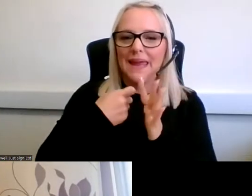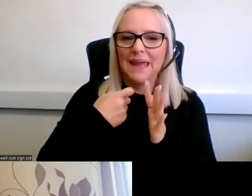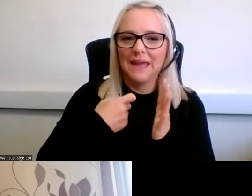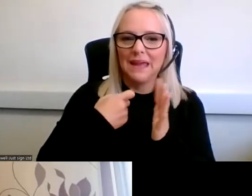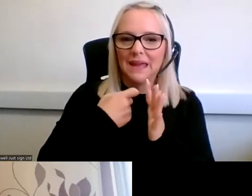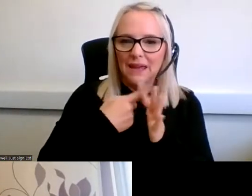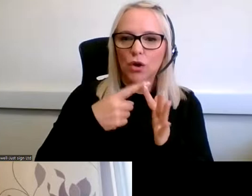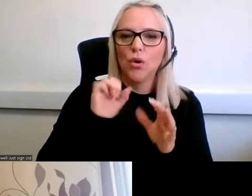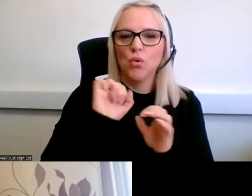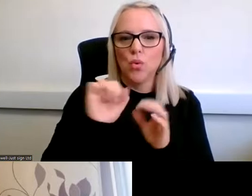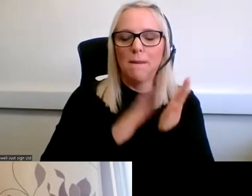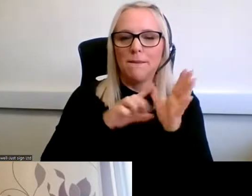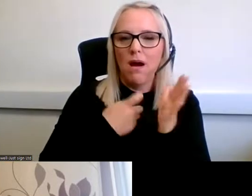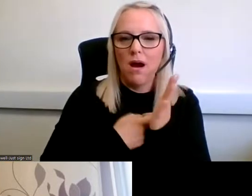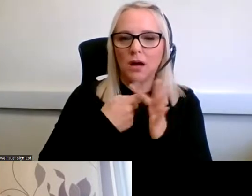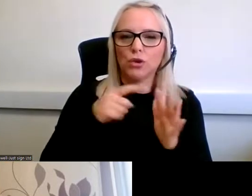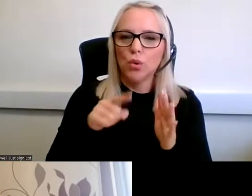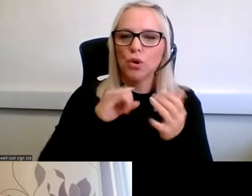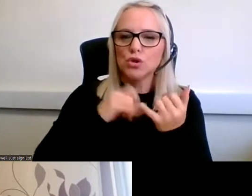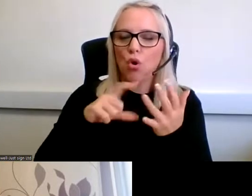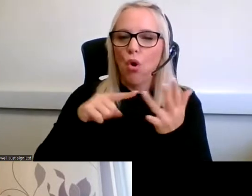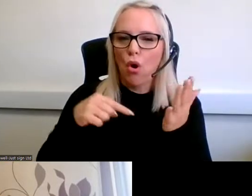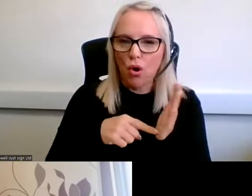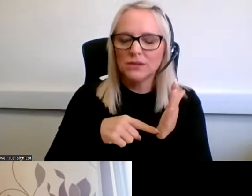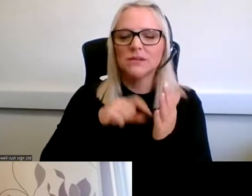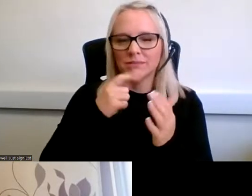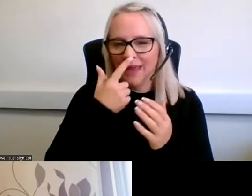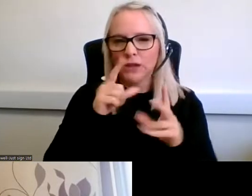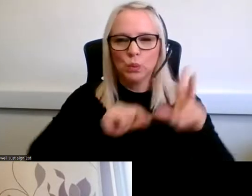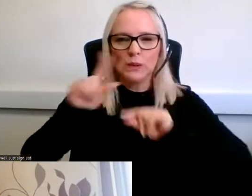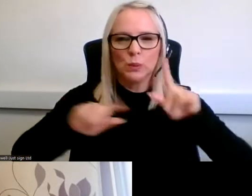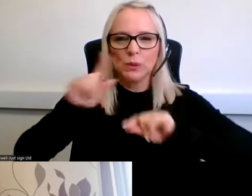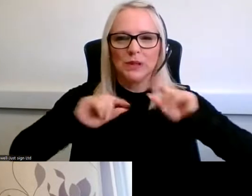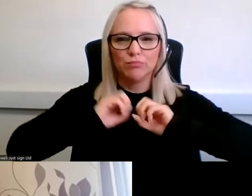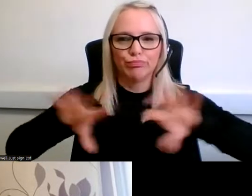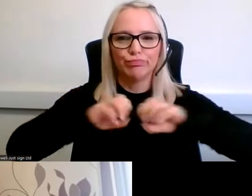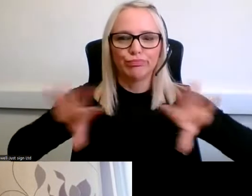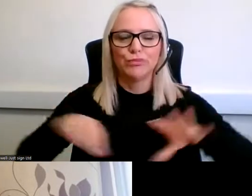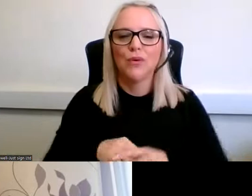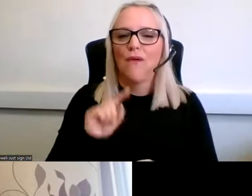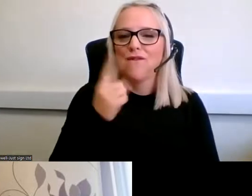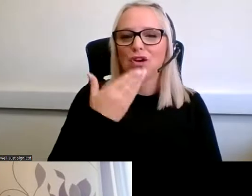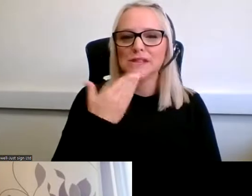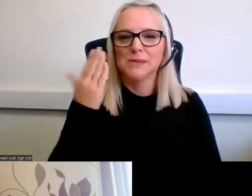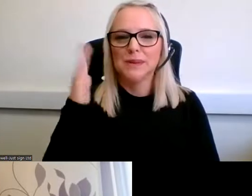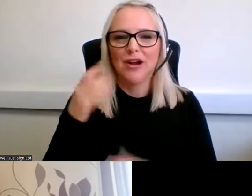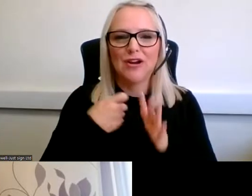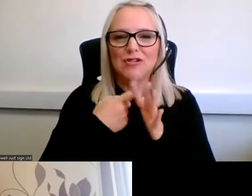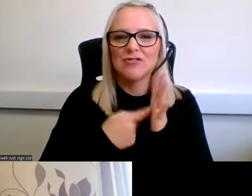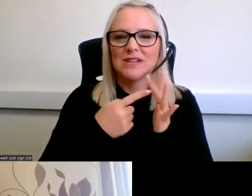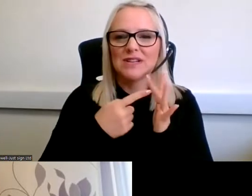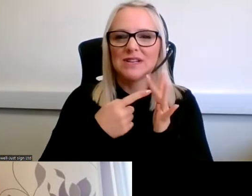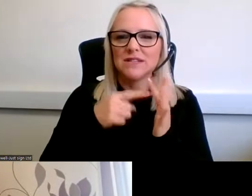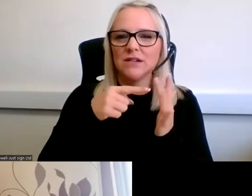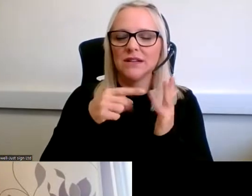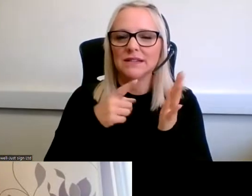popped in the chat. So time to pass over to our first speaker, who is Kristian from